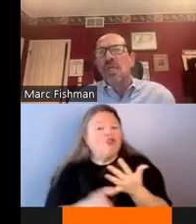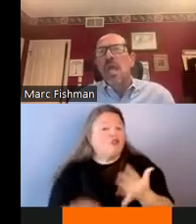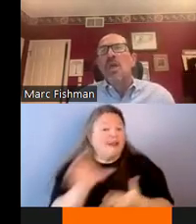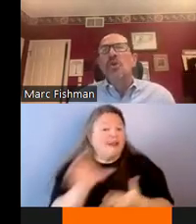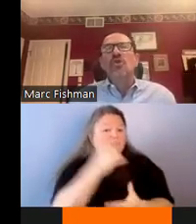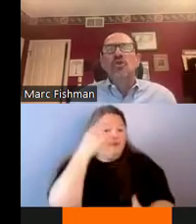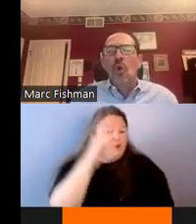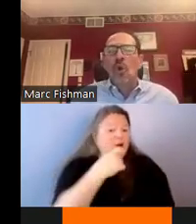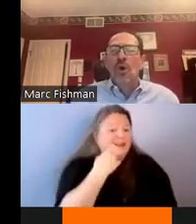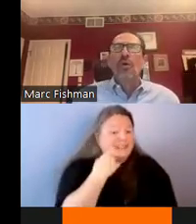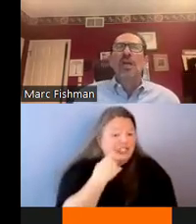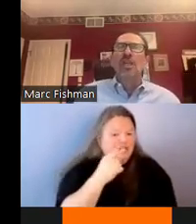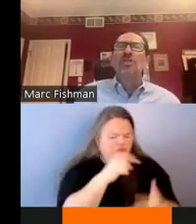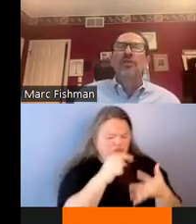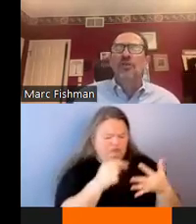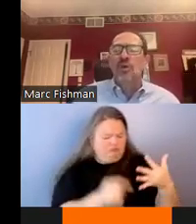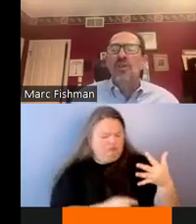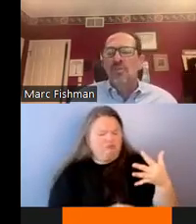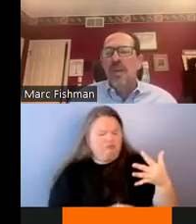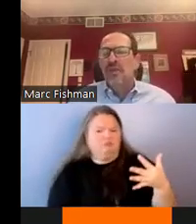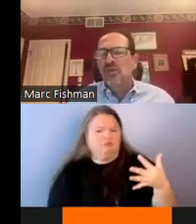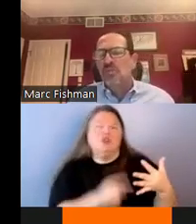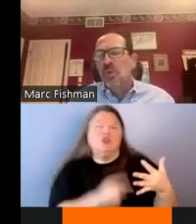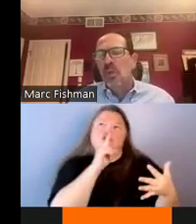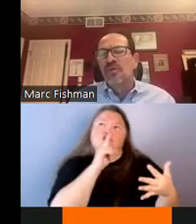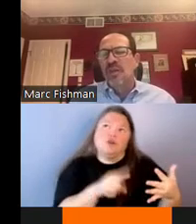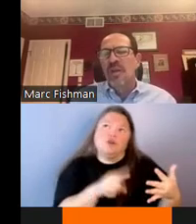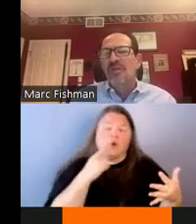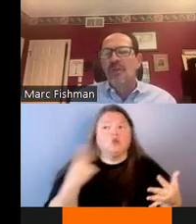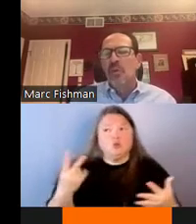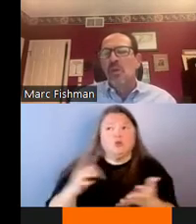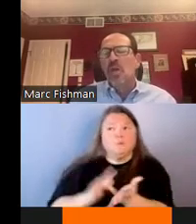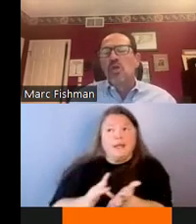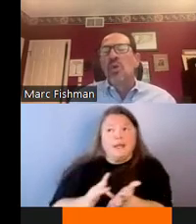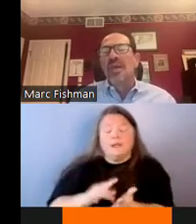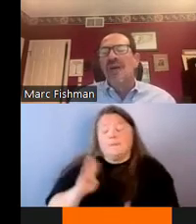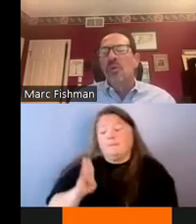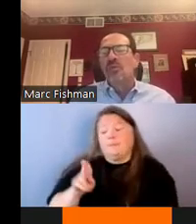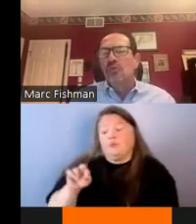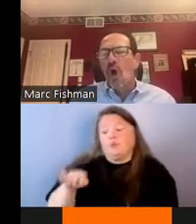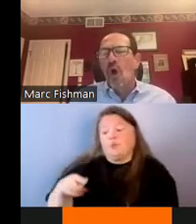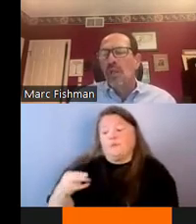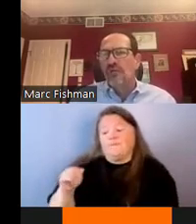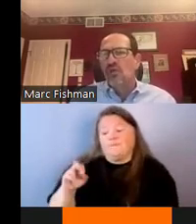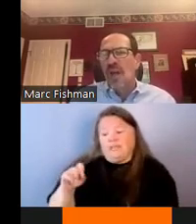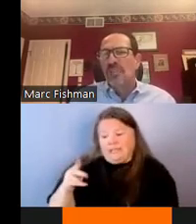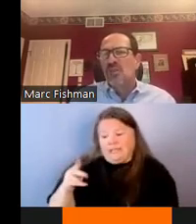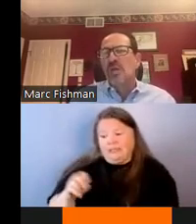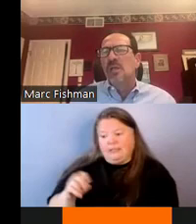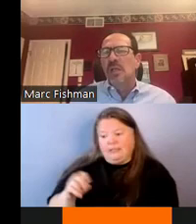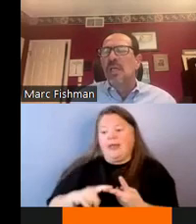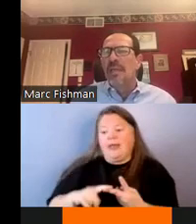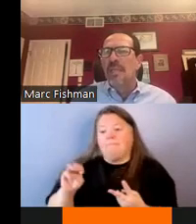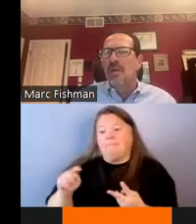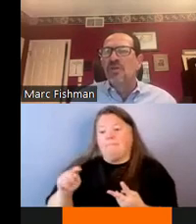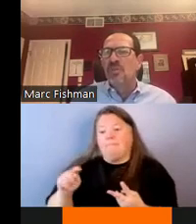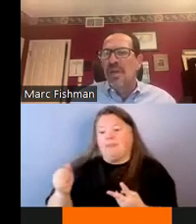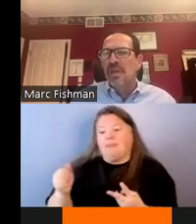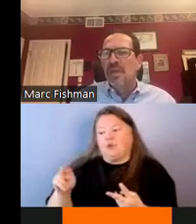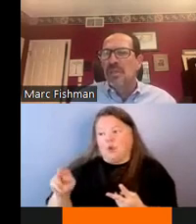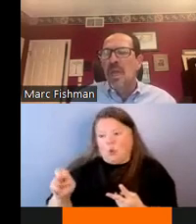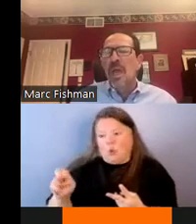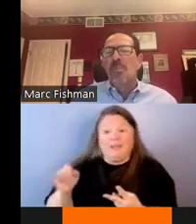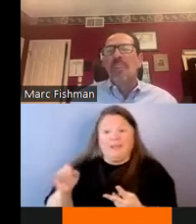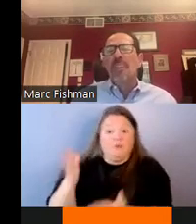addiction, right? Sure, at least for two of these medicines, buprenorphine and methadone, you can have withdrawal if you stop it suddenly, and there